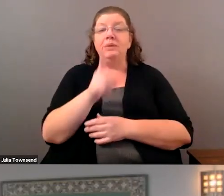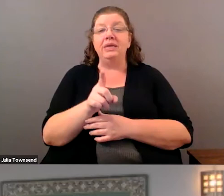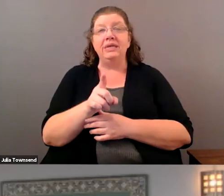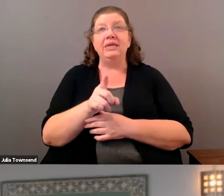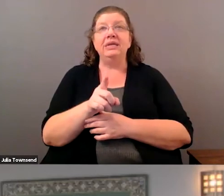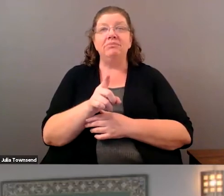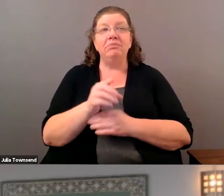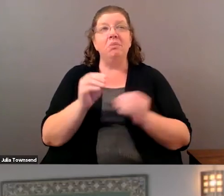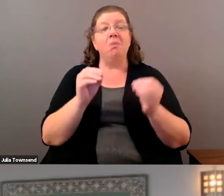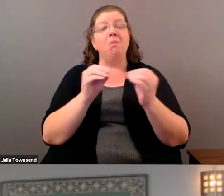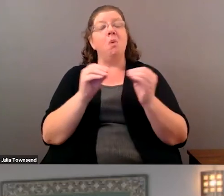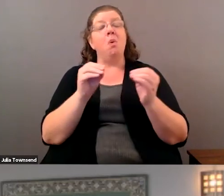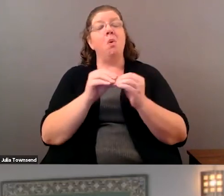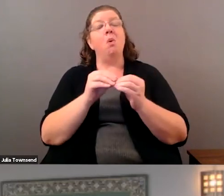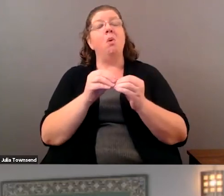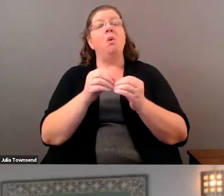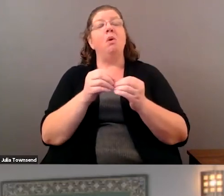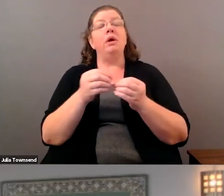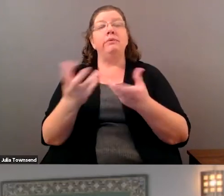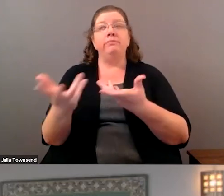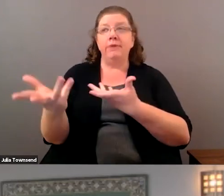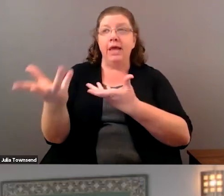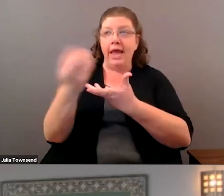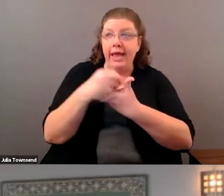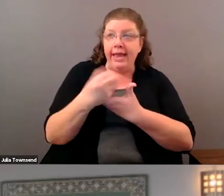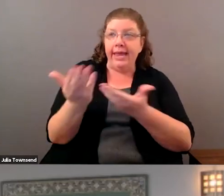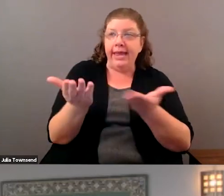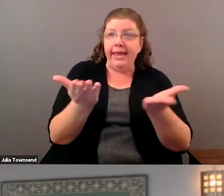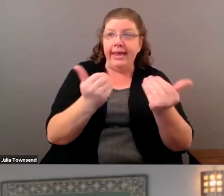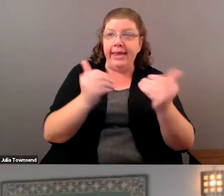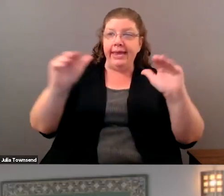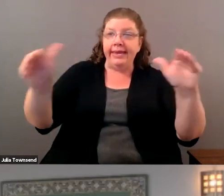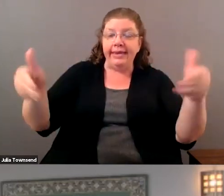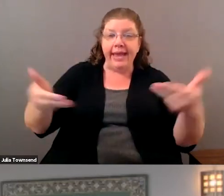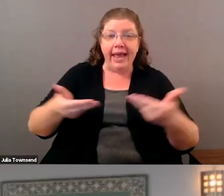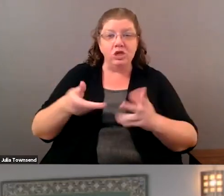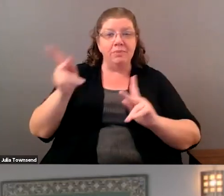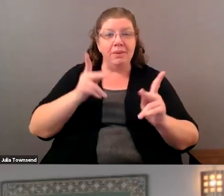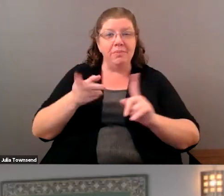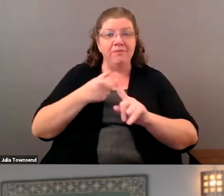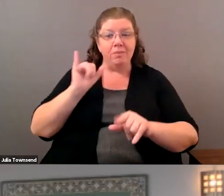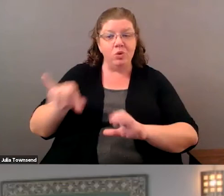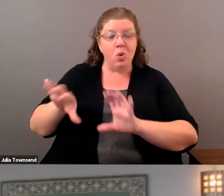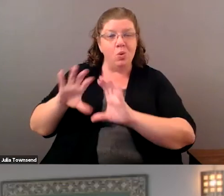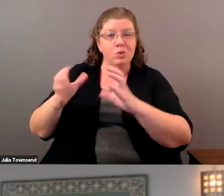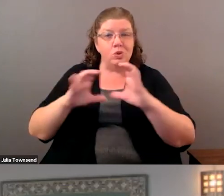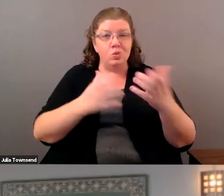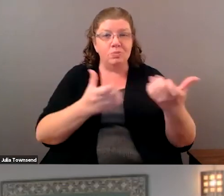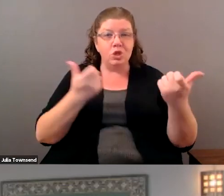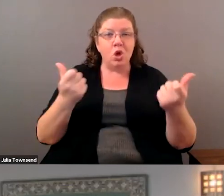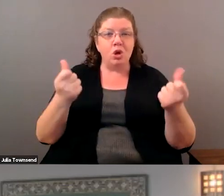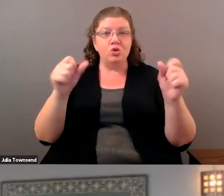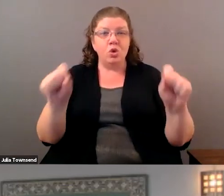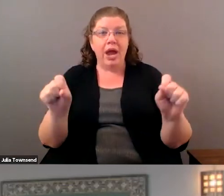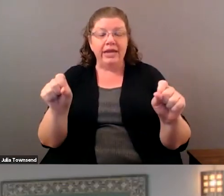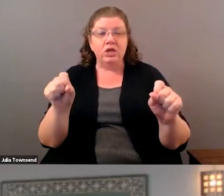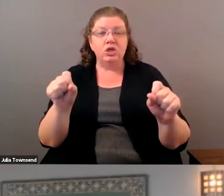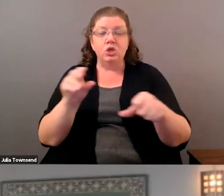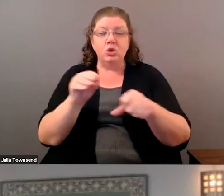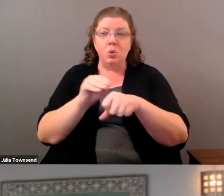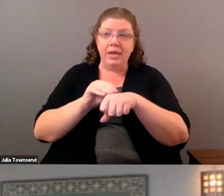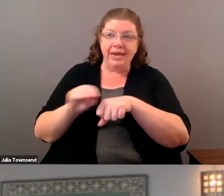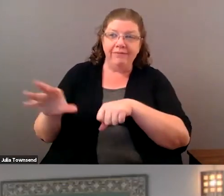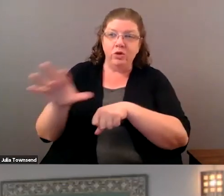a little bit more engaging to the people who come from these groups and are trying to